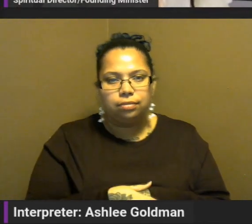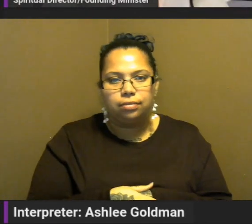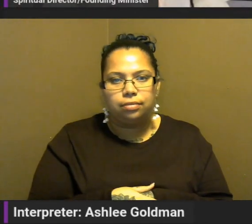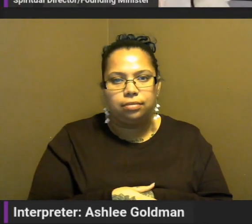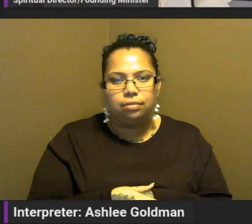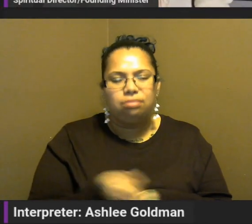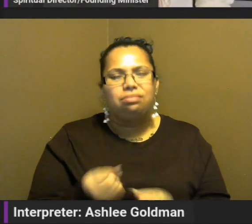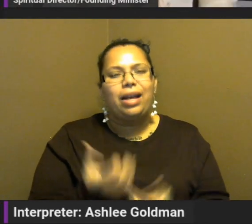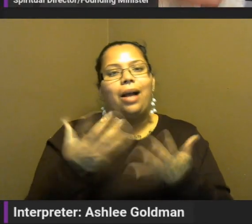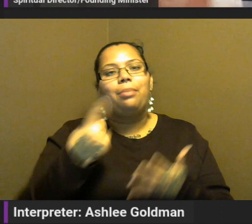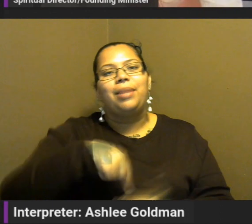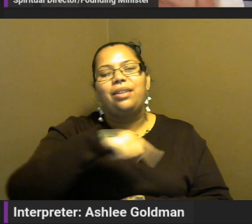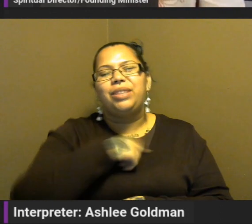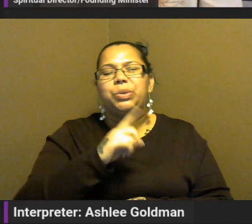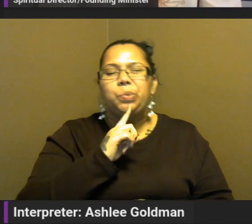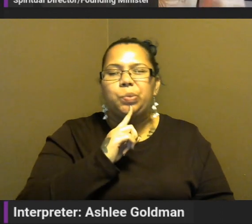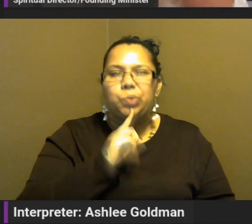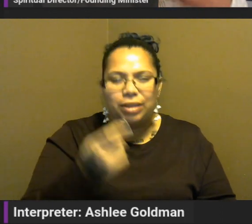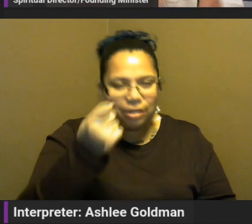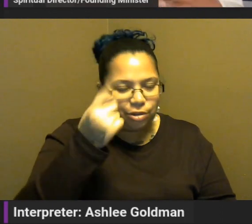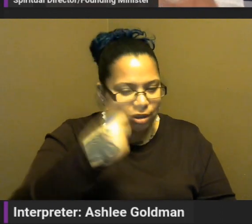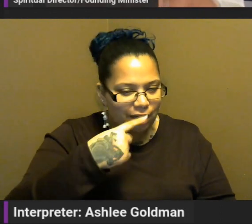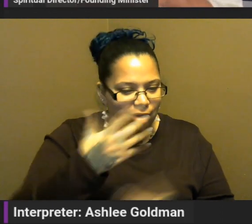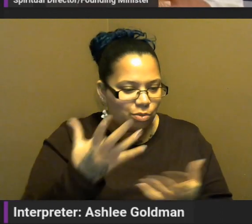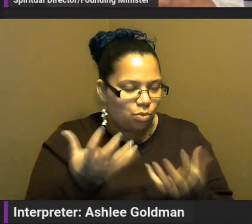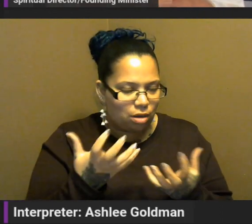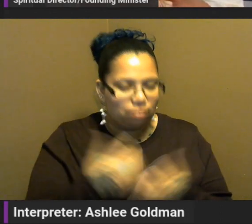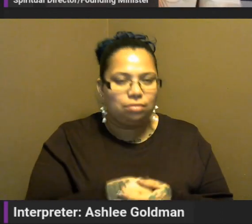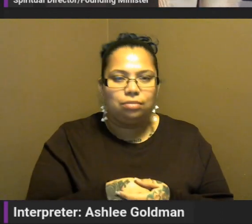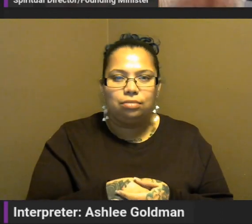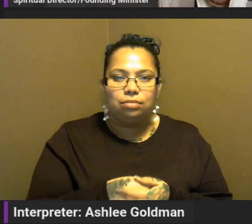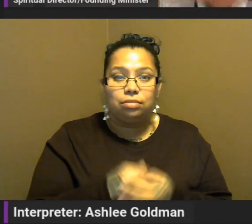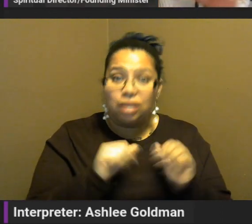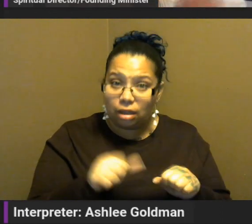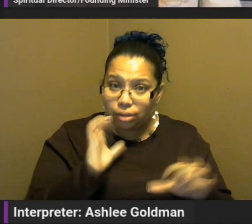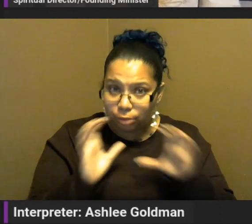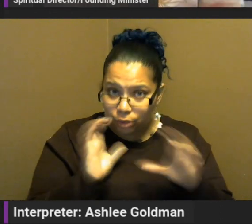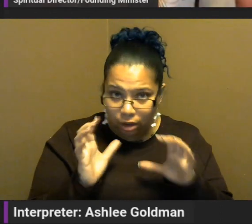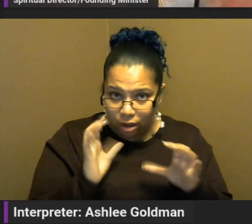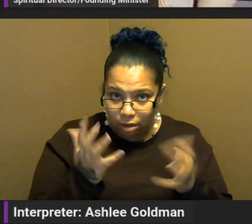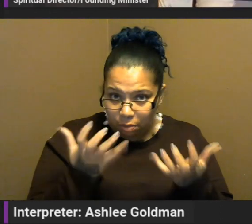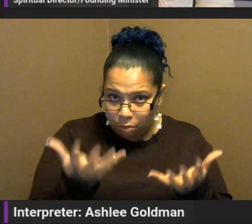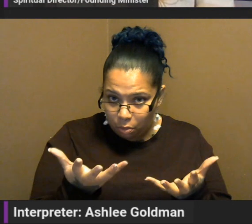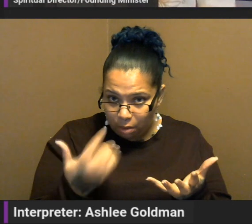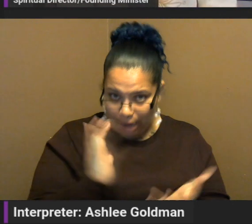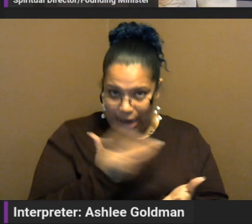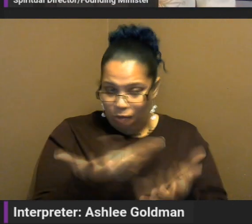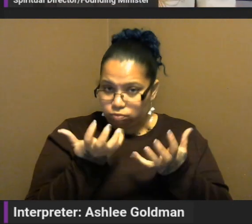want? Are we able to communicate what it is we truly want? If I were to